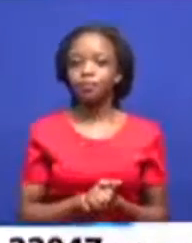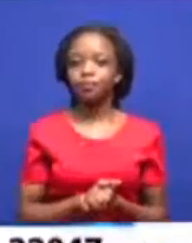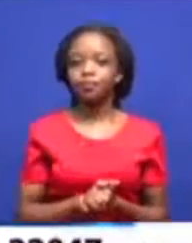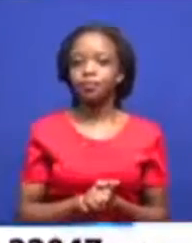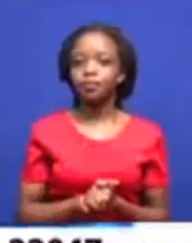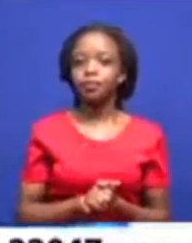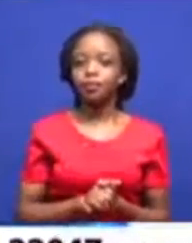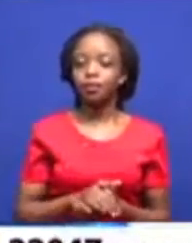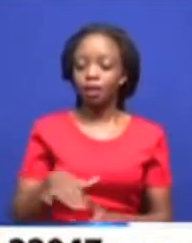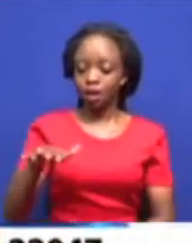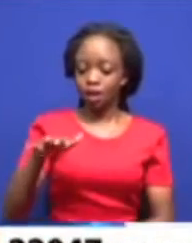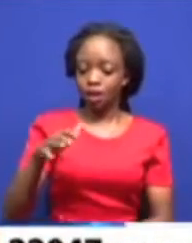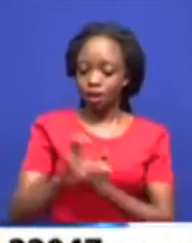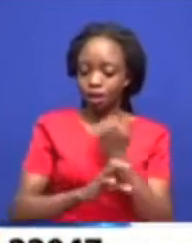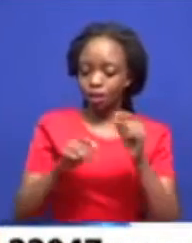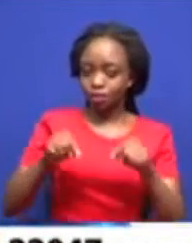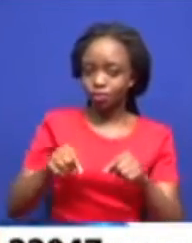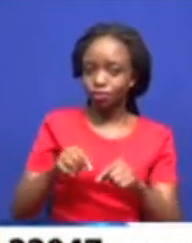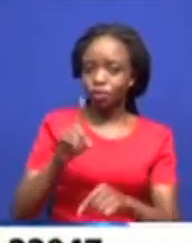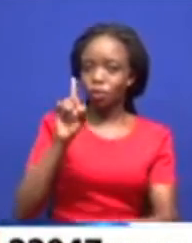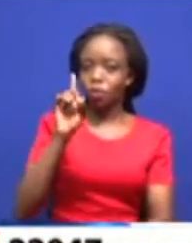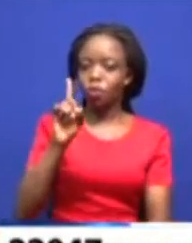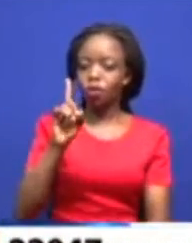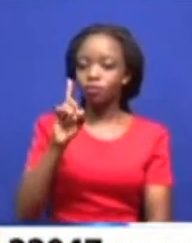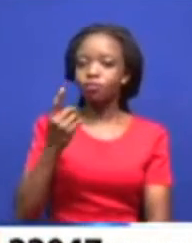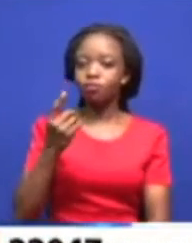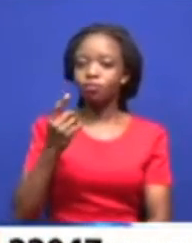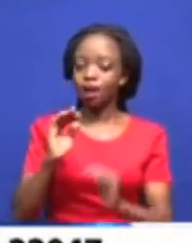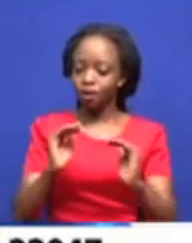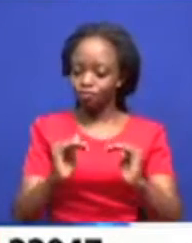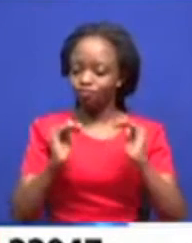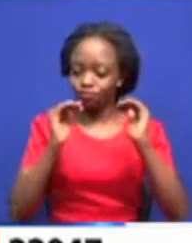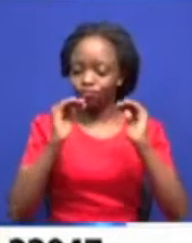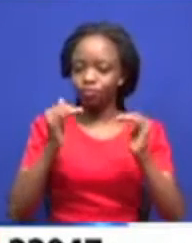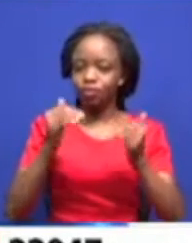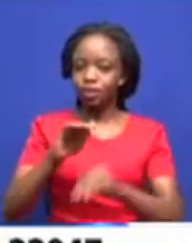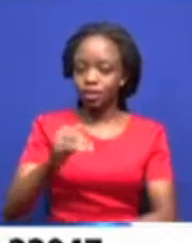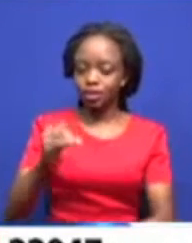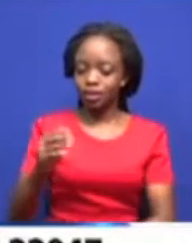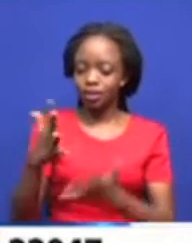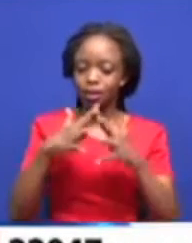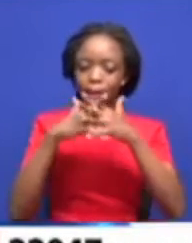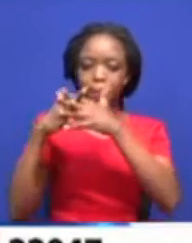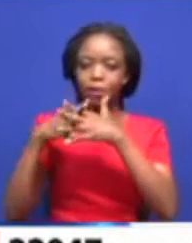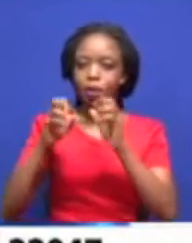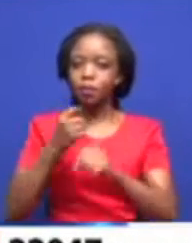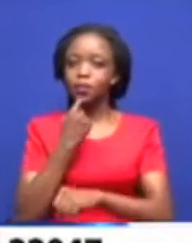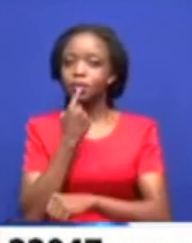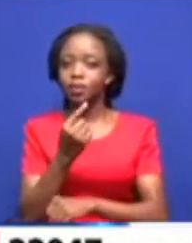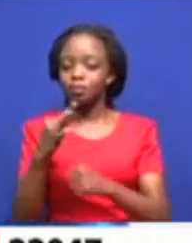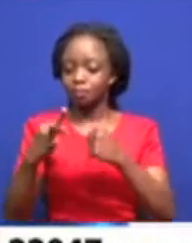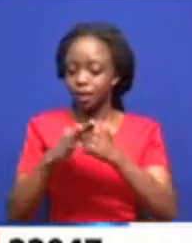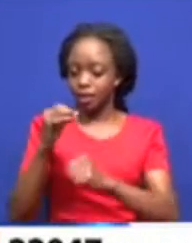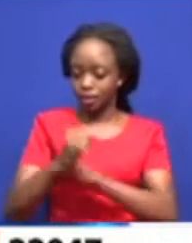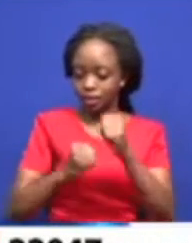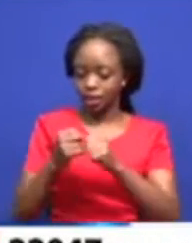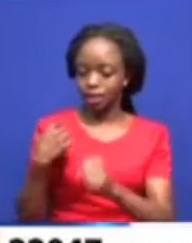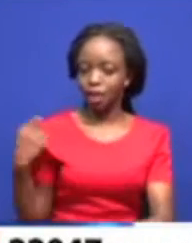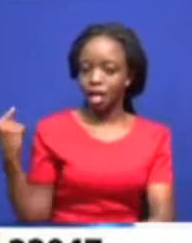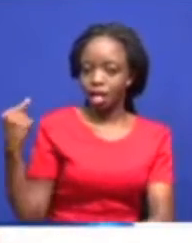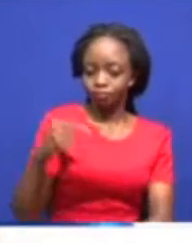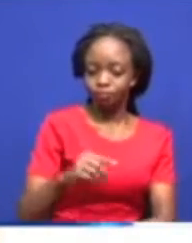In Minneapolis is one of the progressive cities in the United States. So you can tell 8 years ago, I moved to this